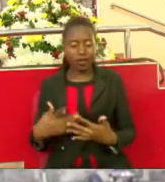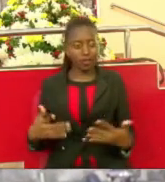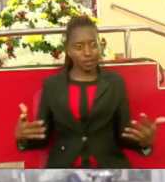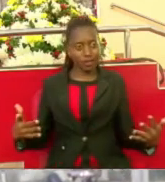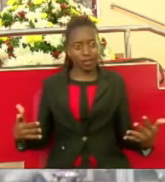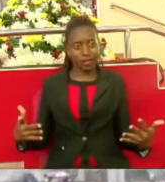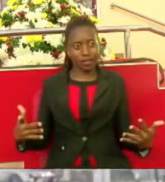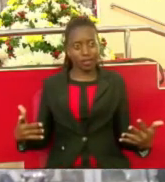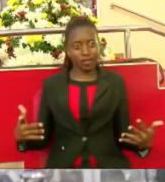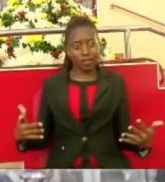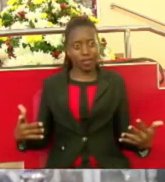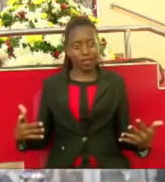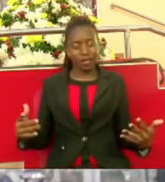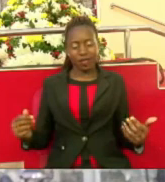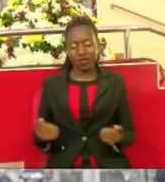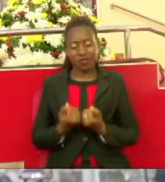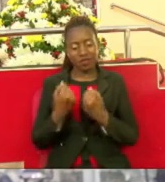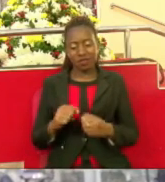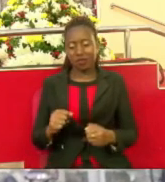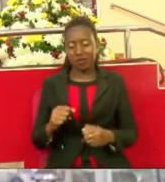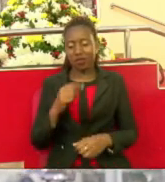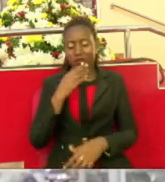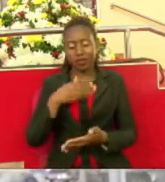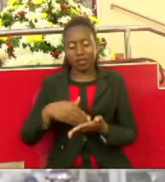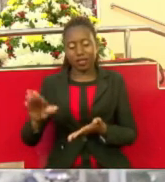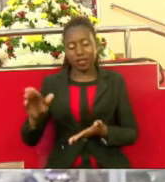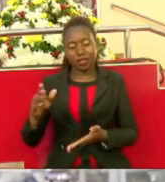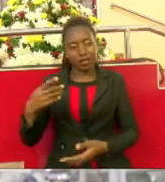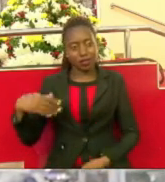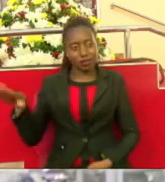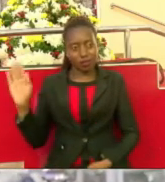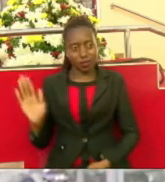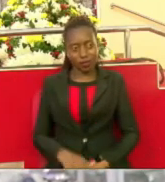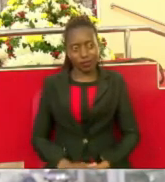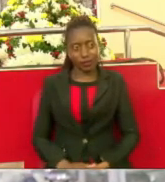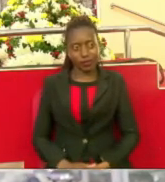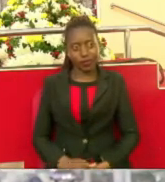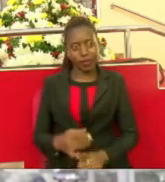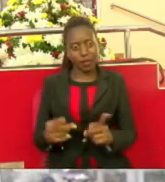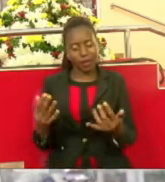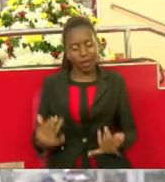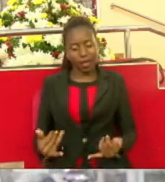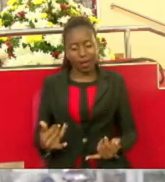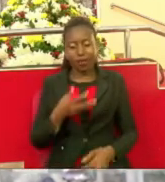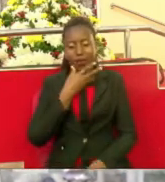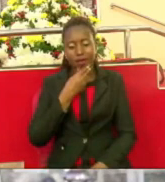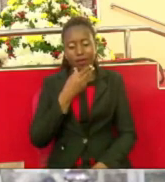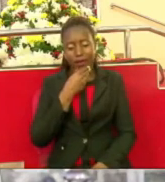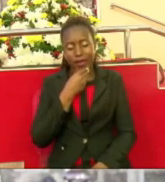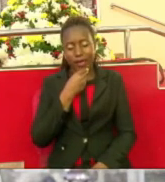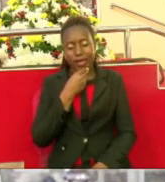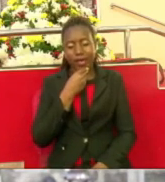he would not have been told to stay away. But now, he was deliberately running away from his wife,